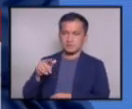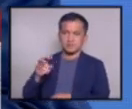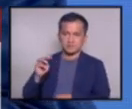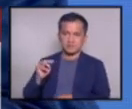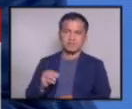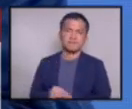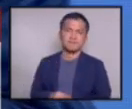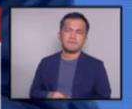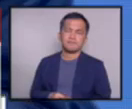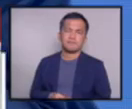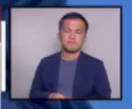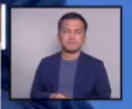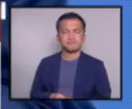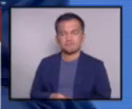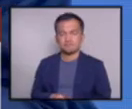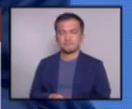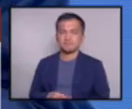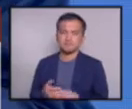No?